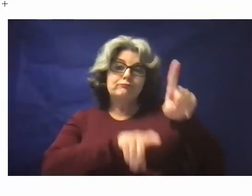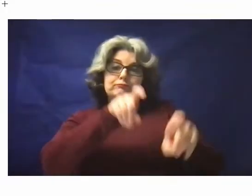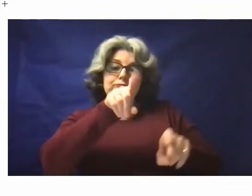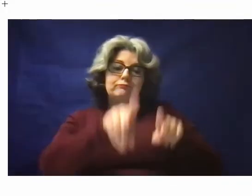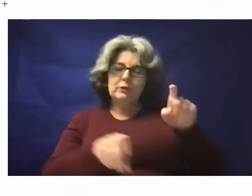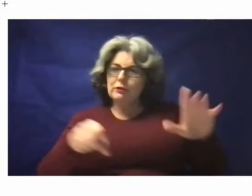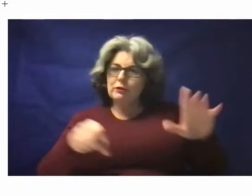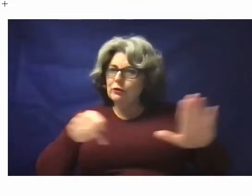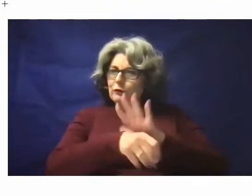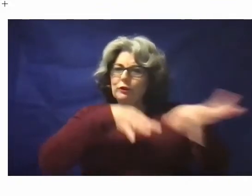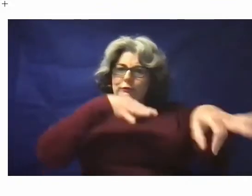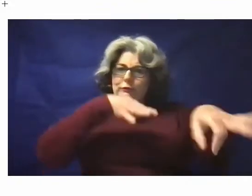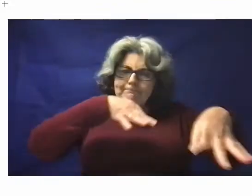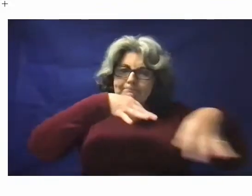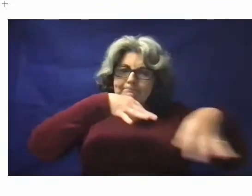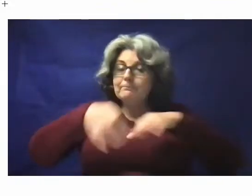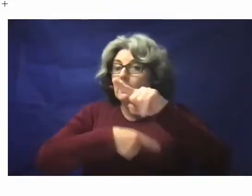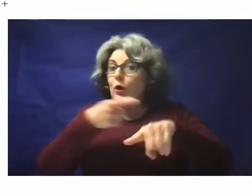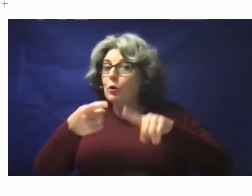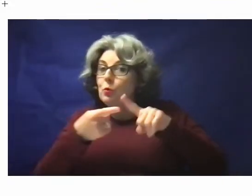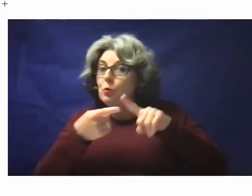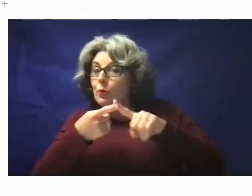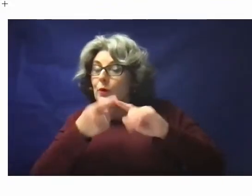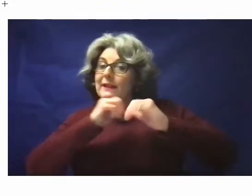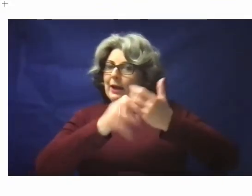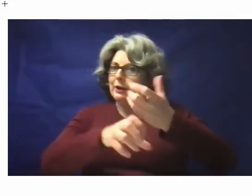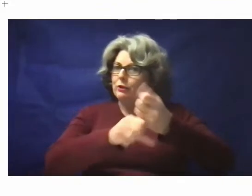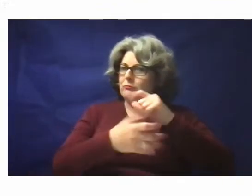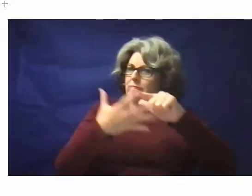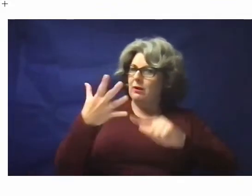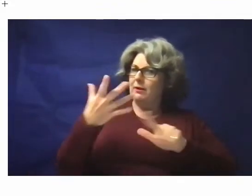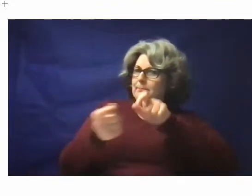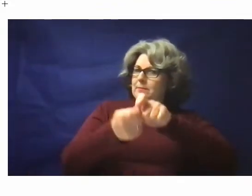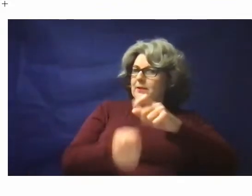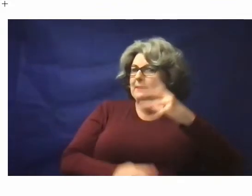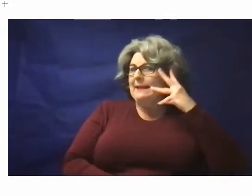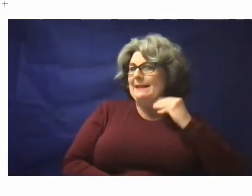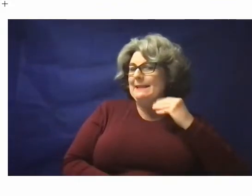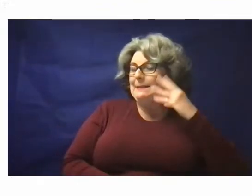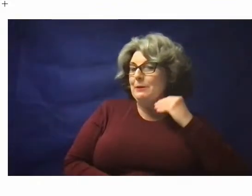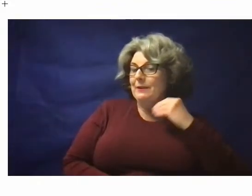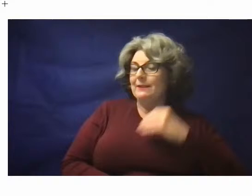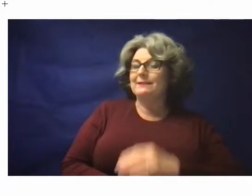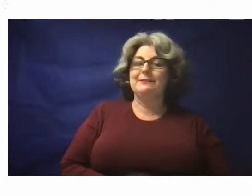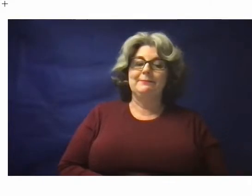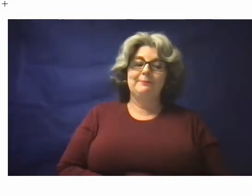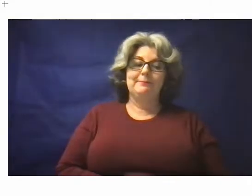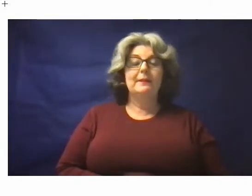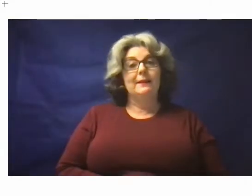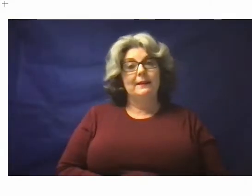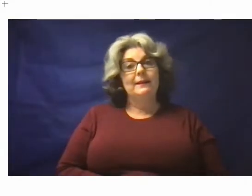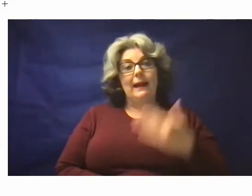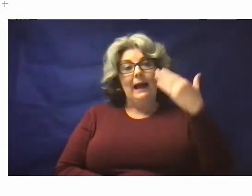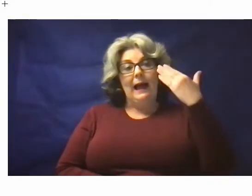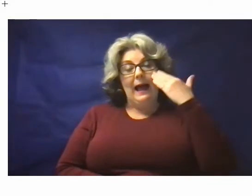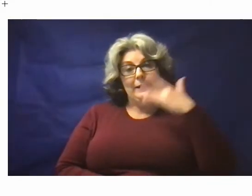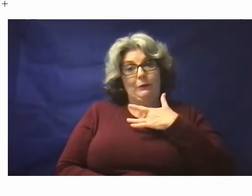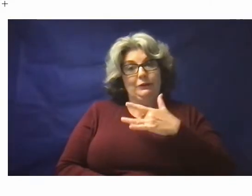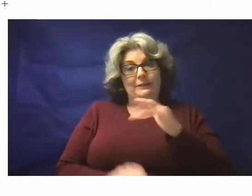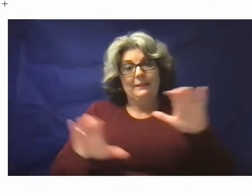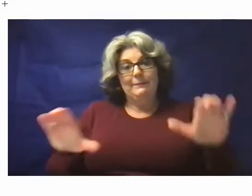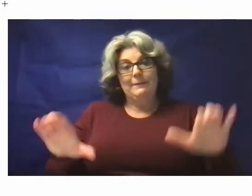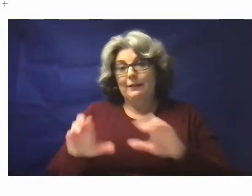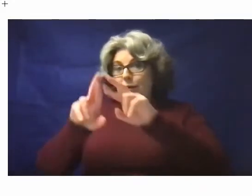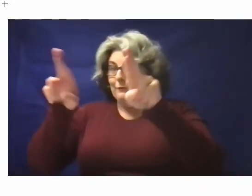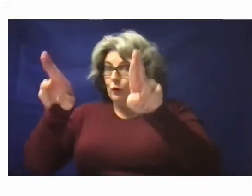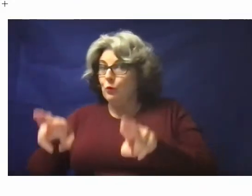explain when and how you obtained the experience. I know that this can contravene what you would do for a resume for a